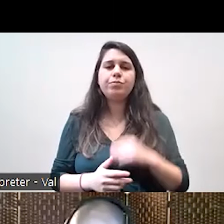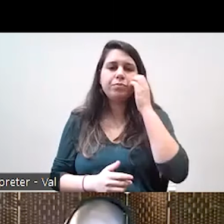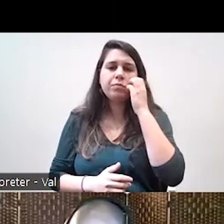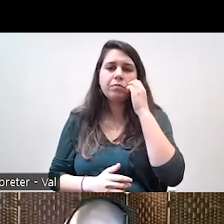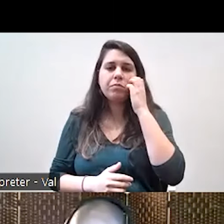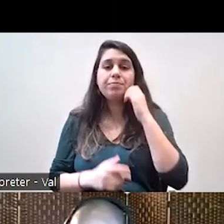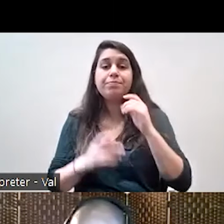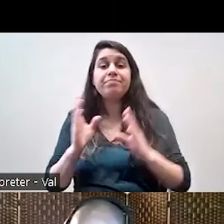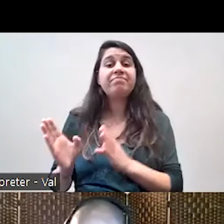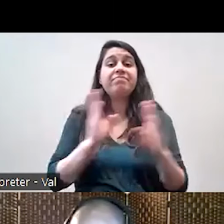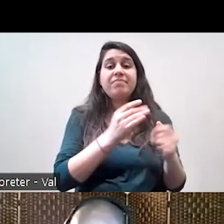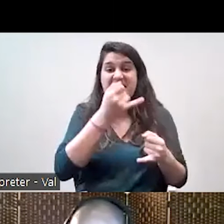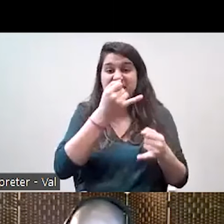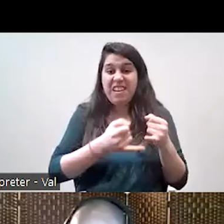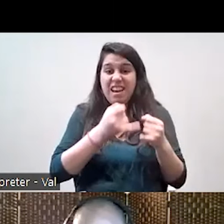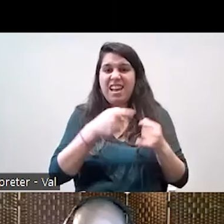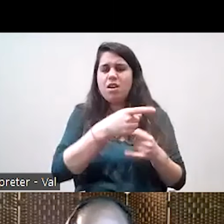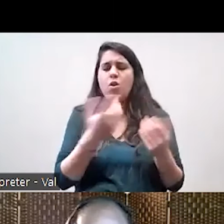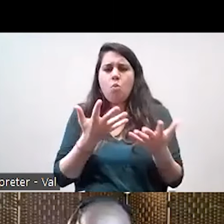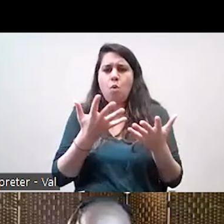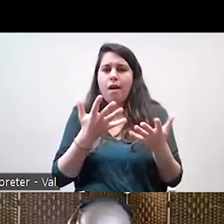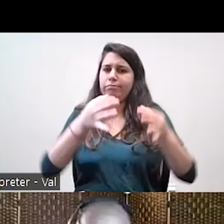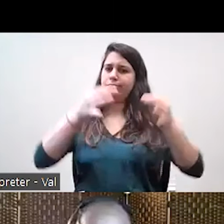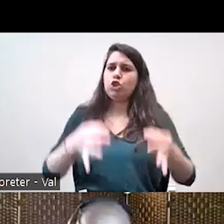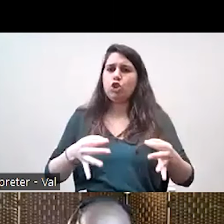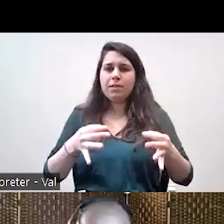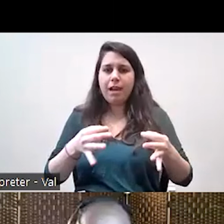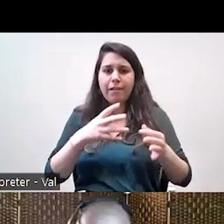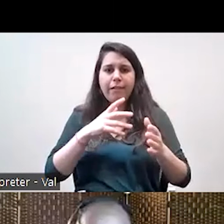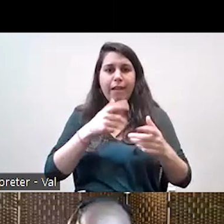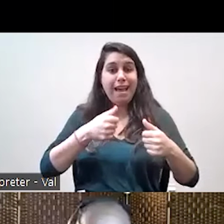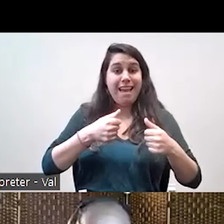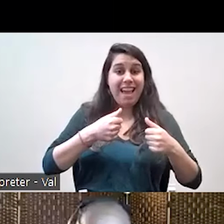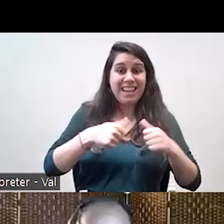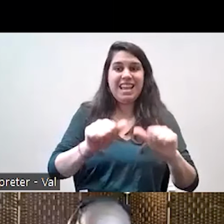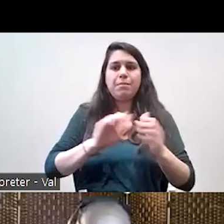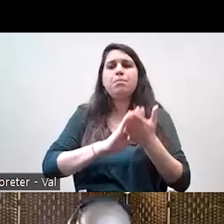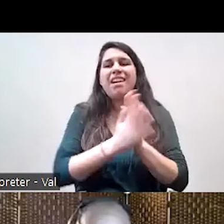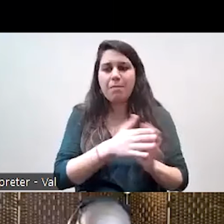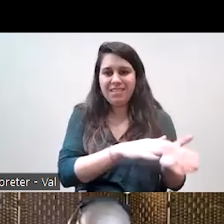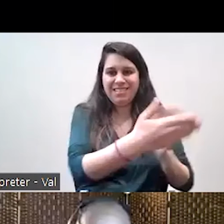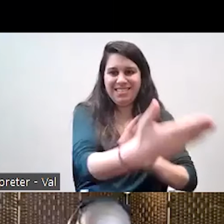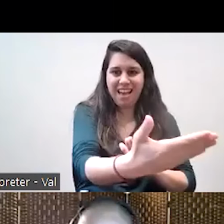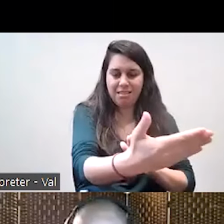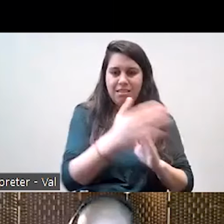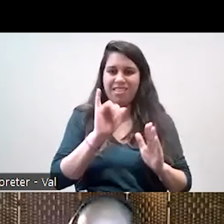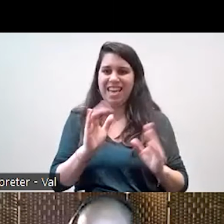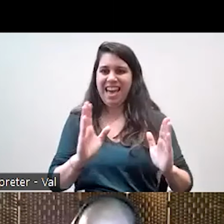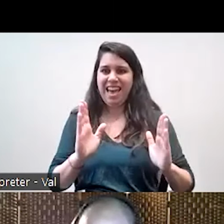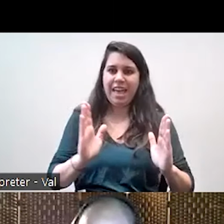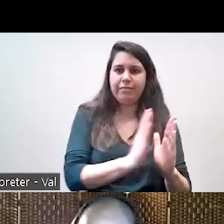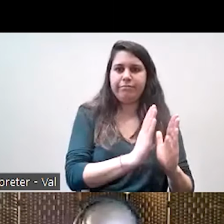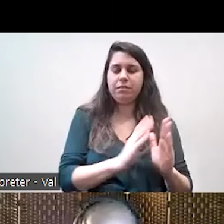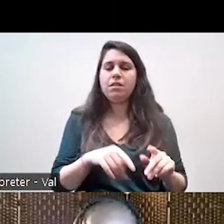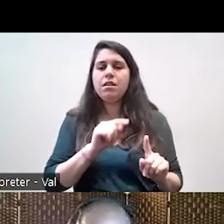is what determines if the suicide attempt moves on to being a death by suicide. And there you